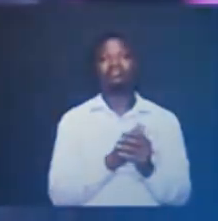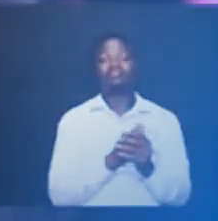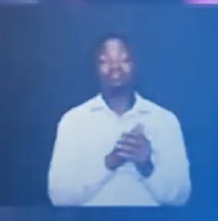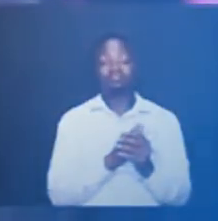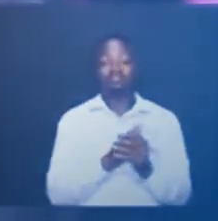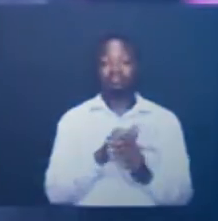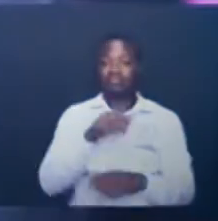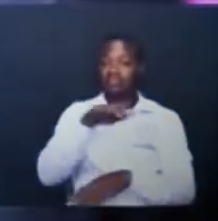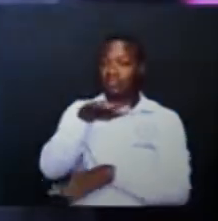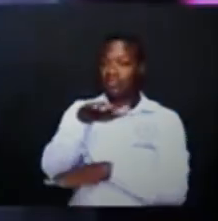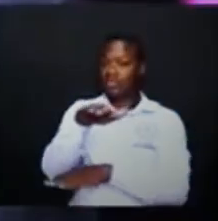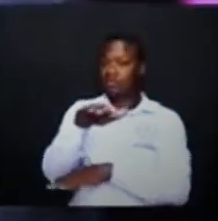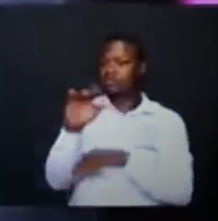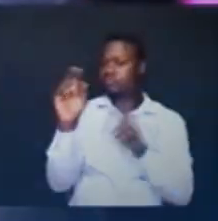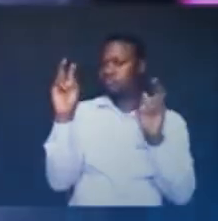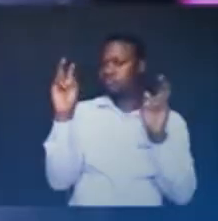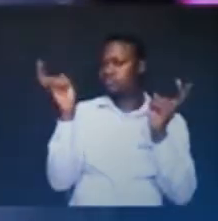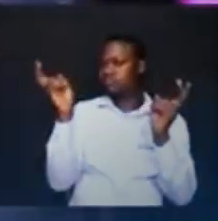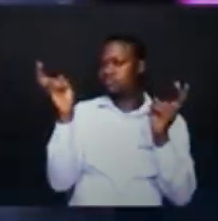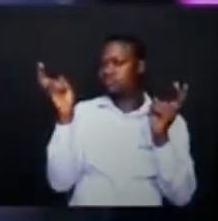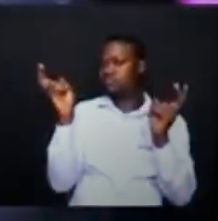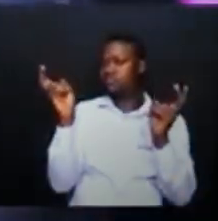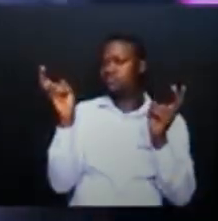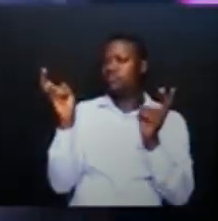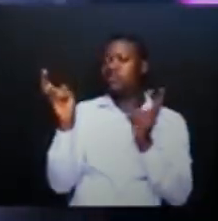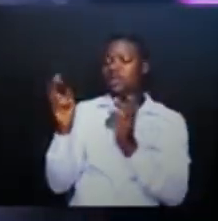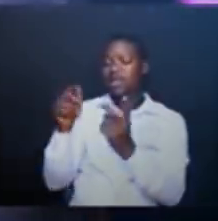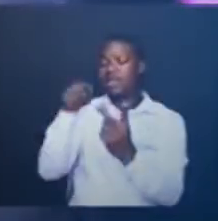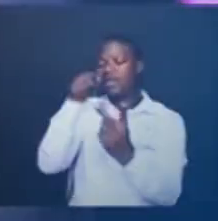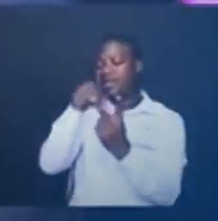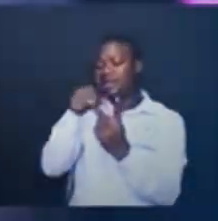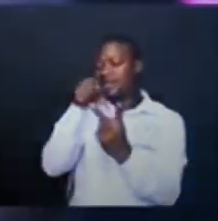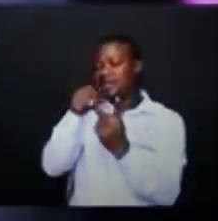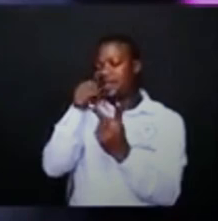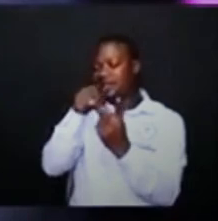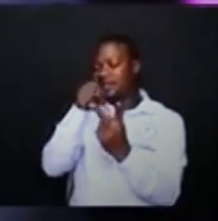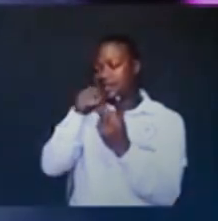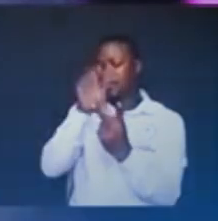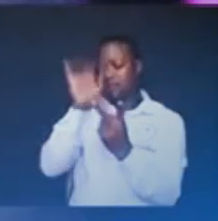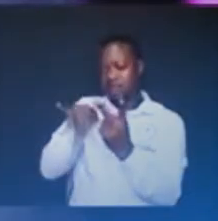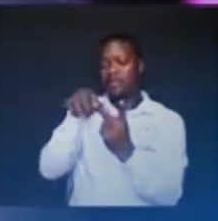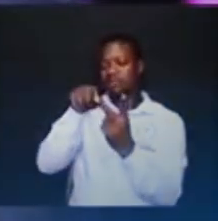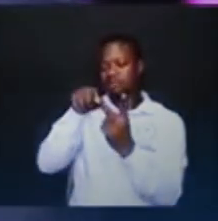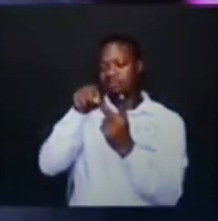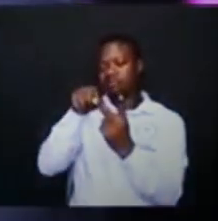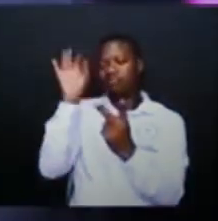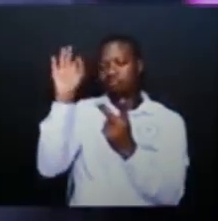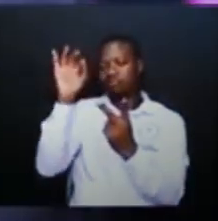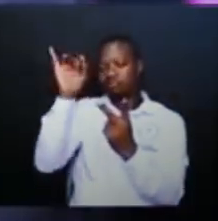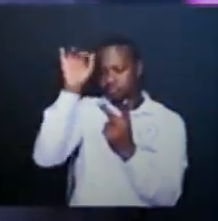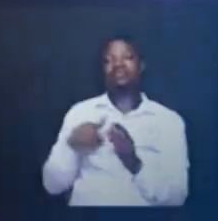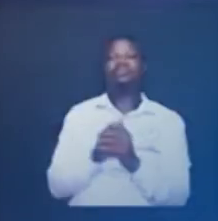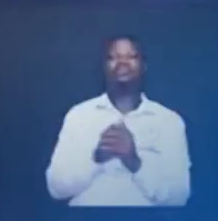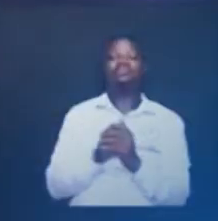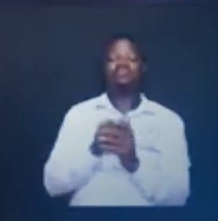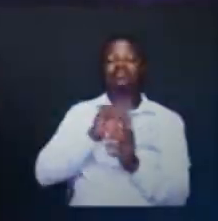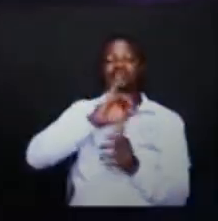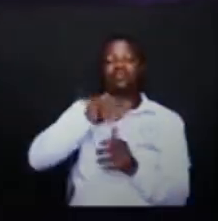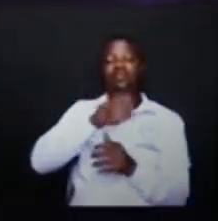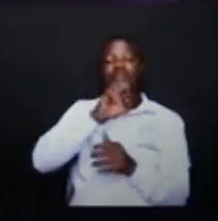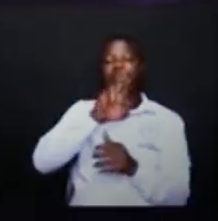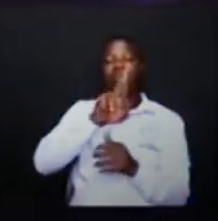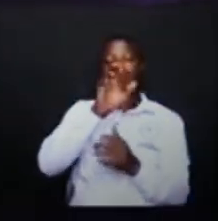this evening I will dwell on the second thing that he told them to do. Jeremiah 29 from